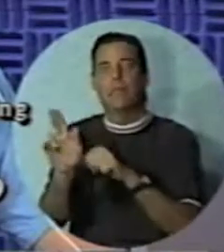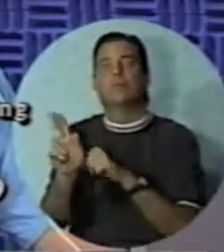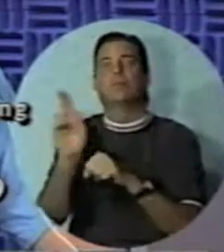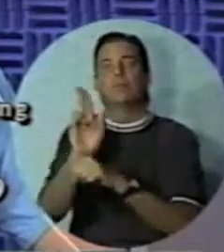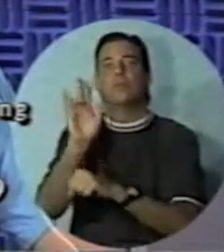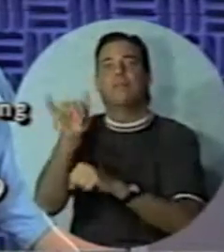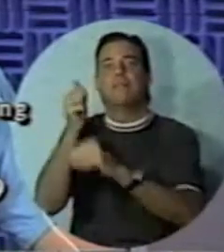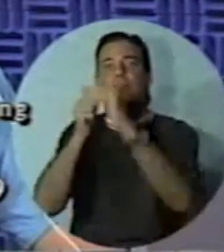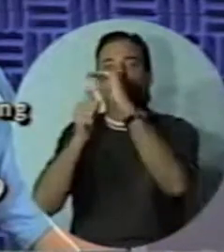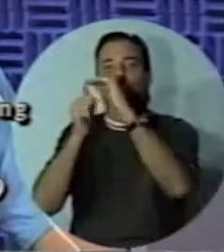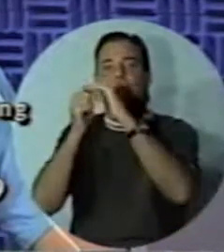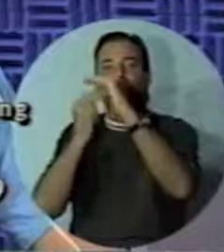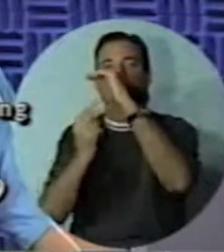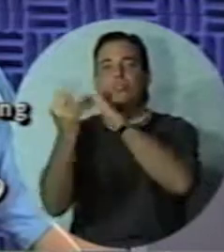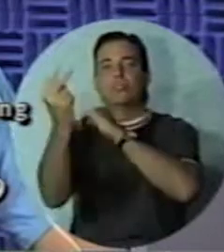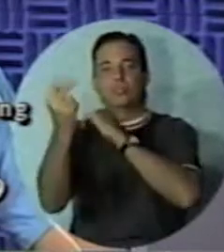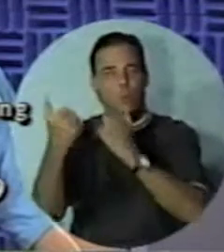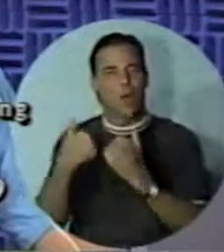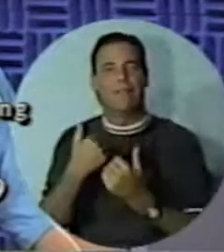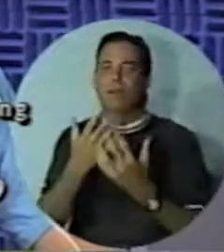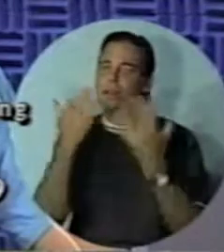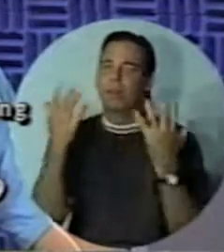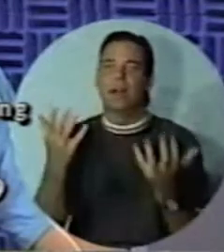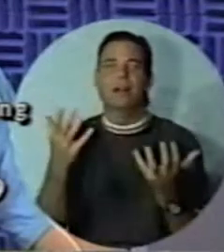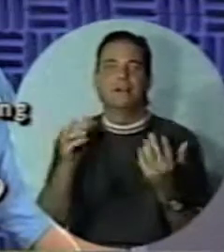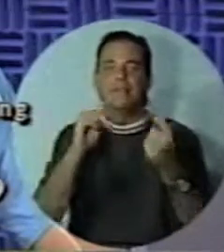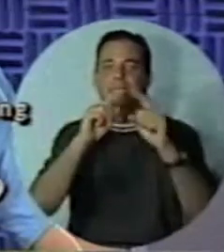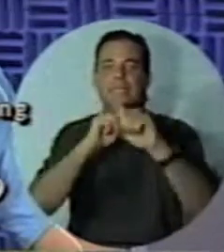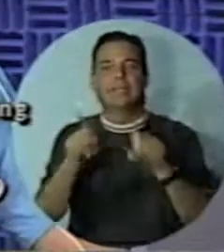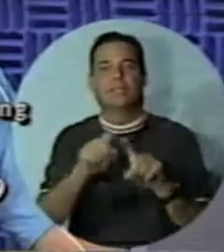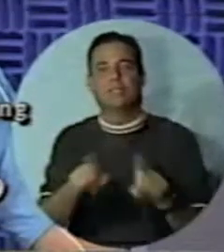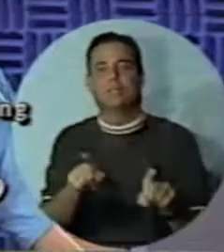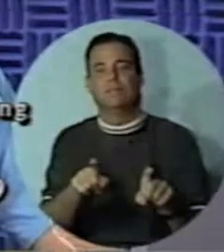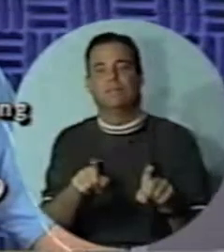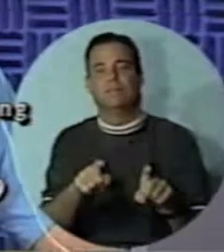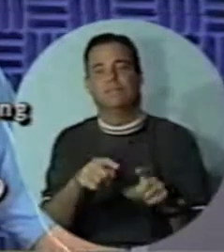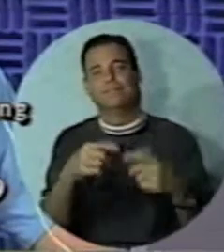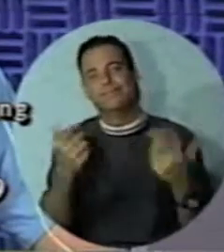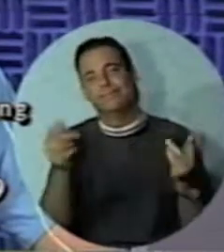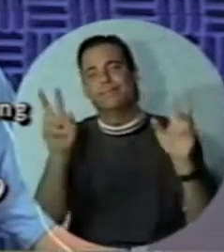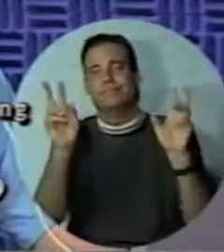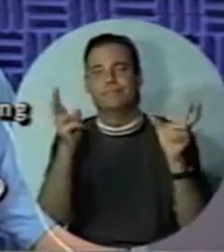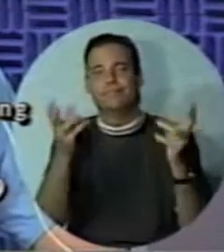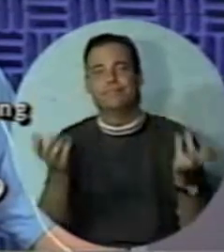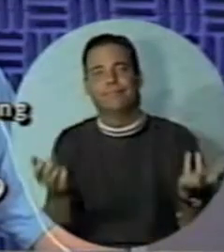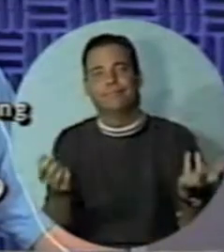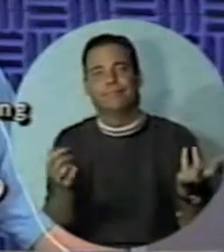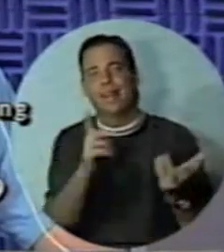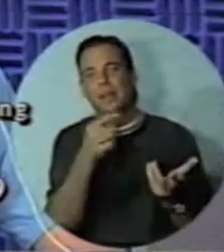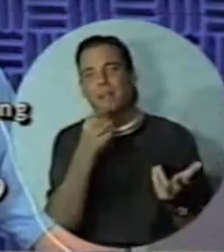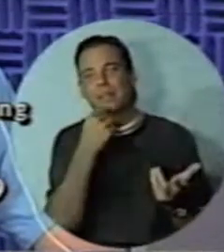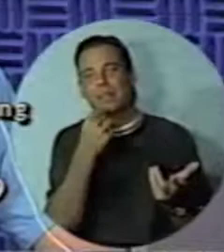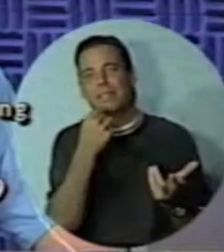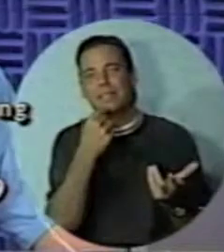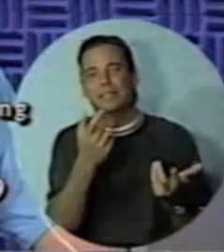prediction. So it's got a lot of different, let's say, I was going to say